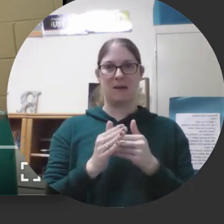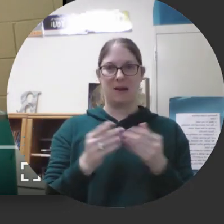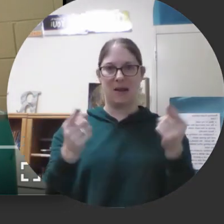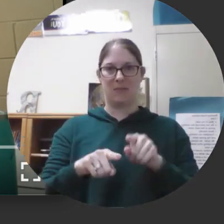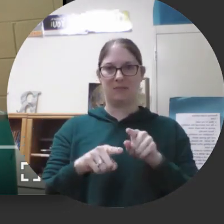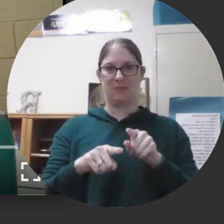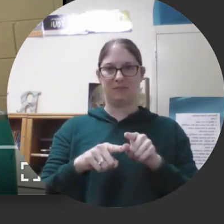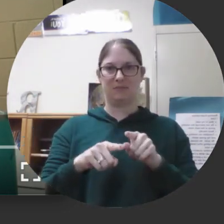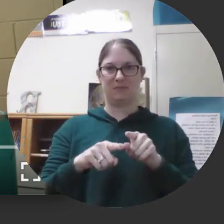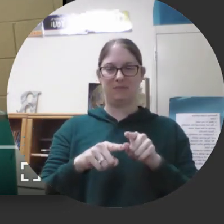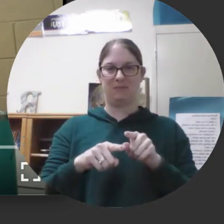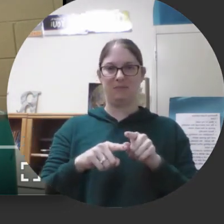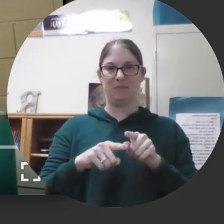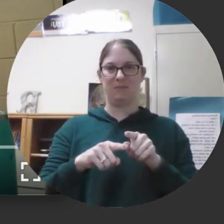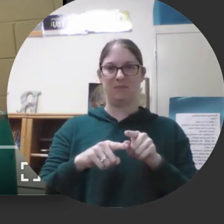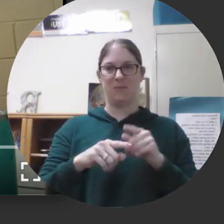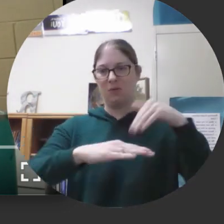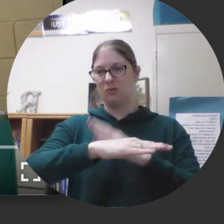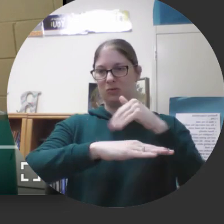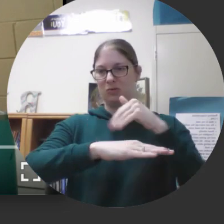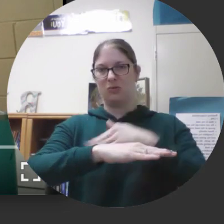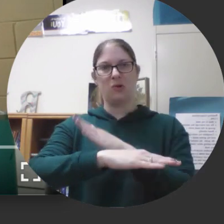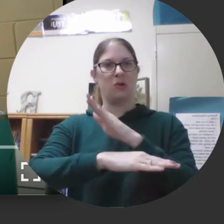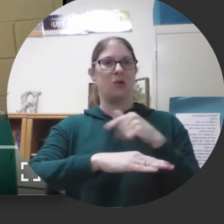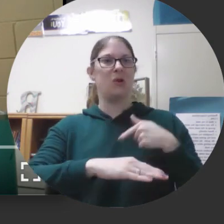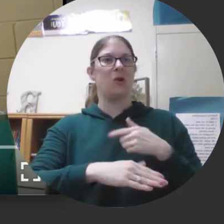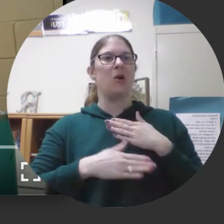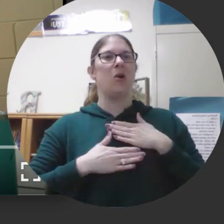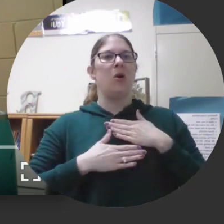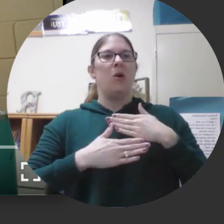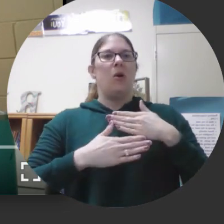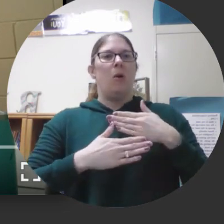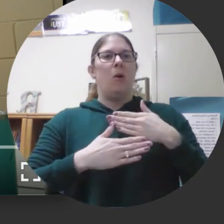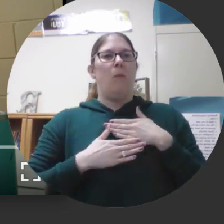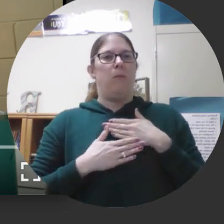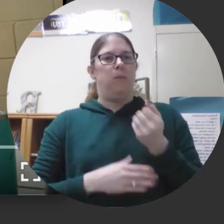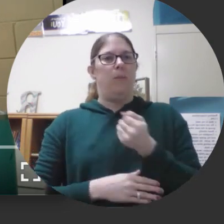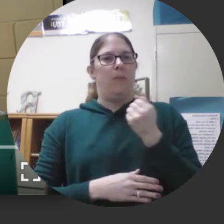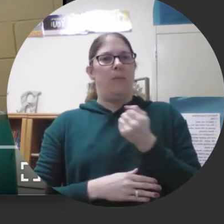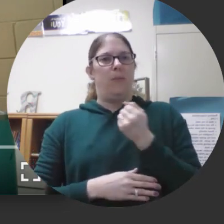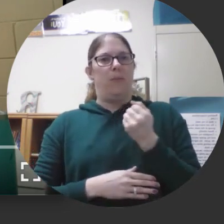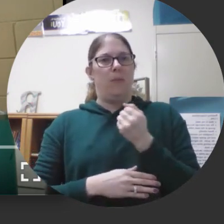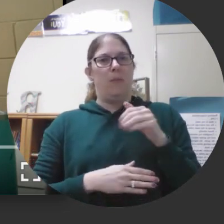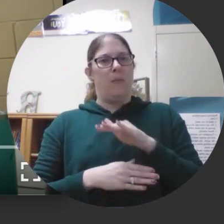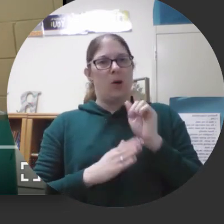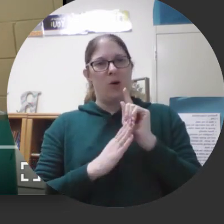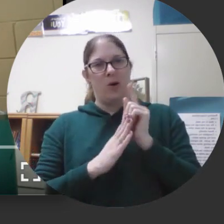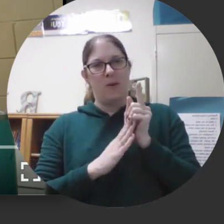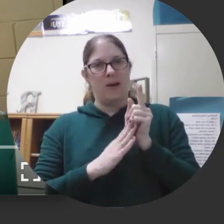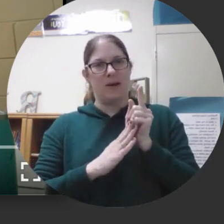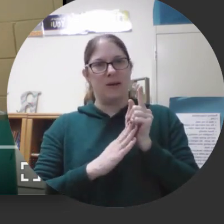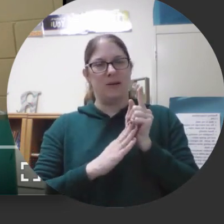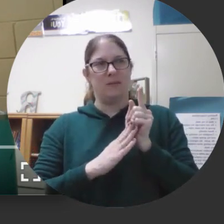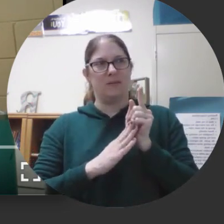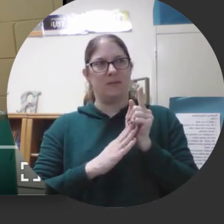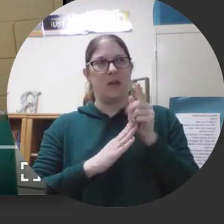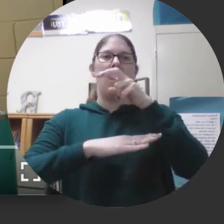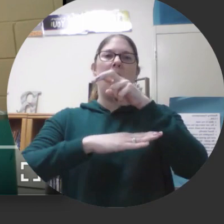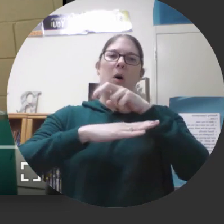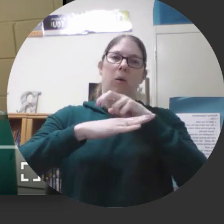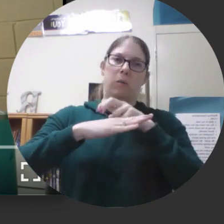hold his breath for about a minute, and his rises for air seemed quite automatic, since his eyes were shut and he seemed to be fast